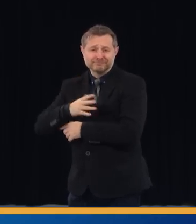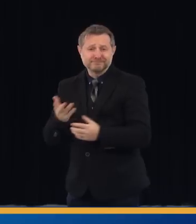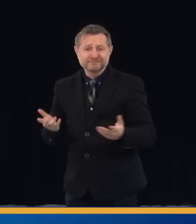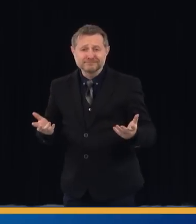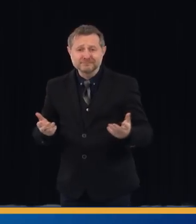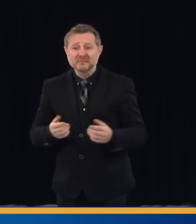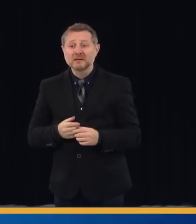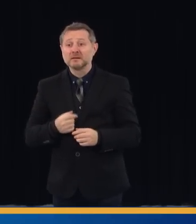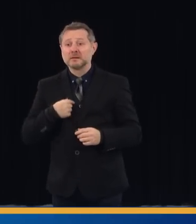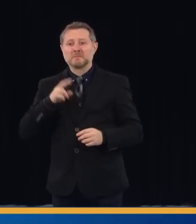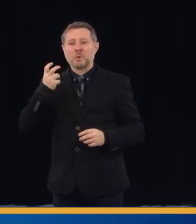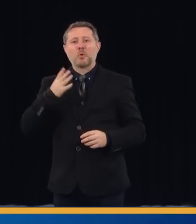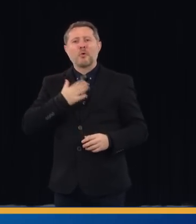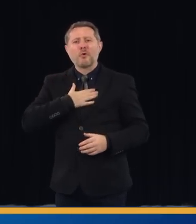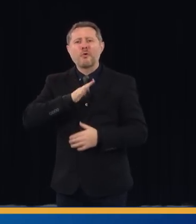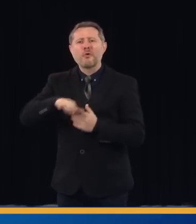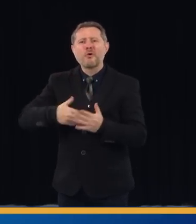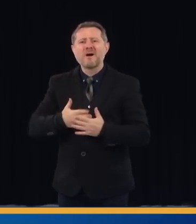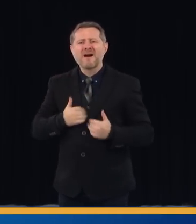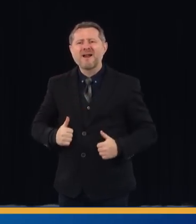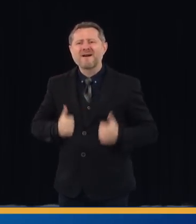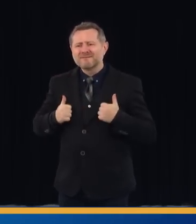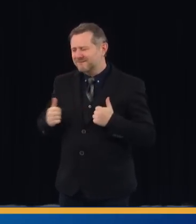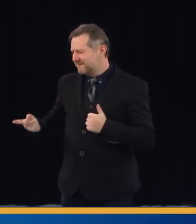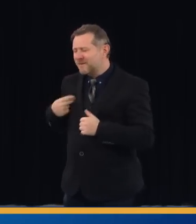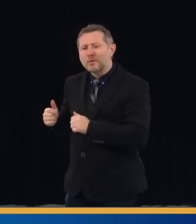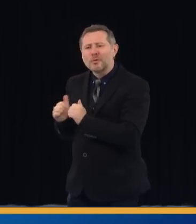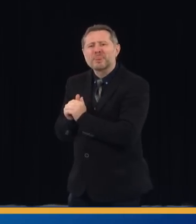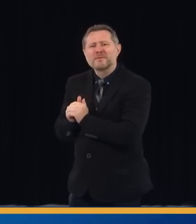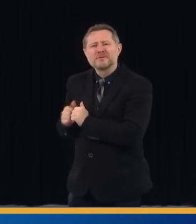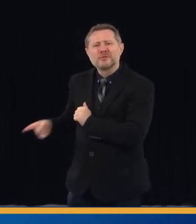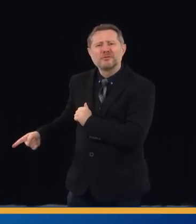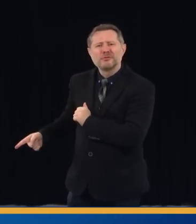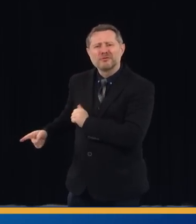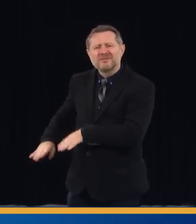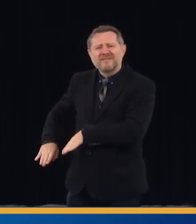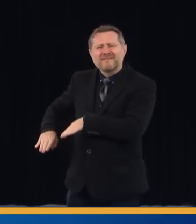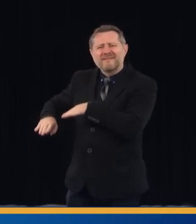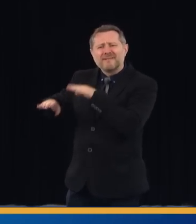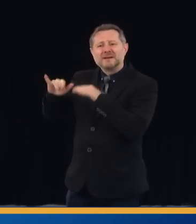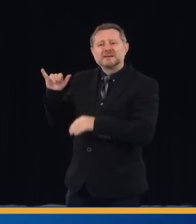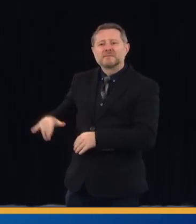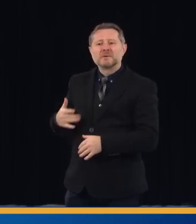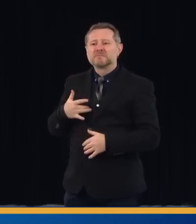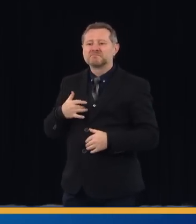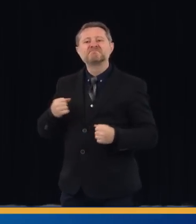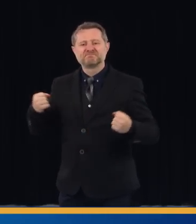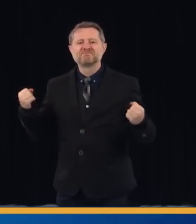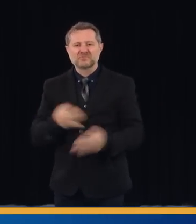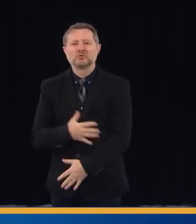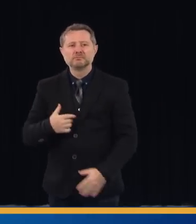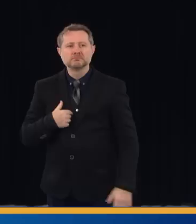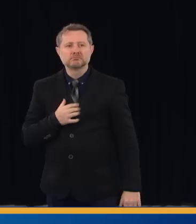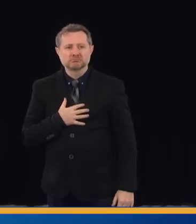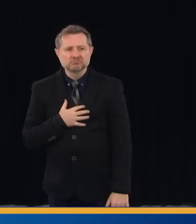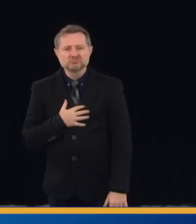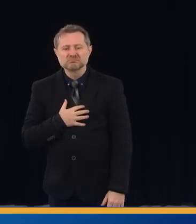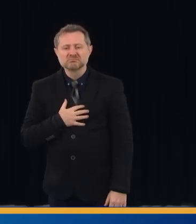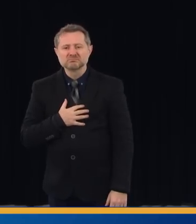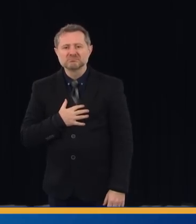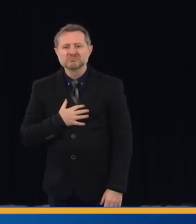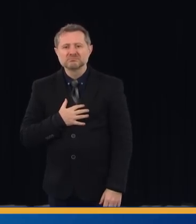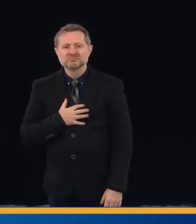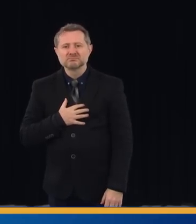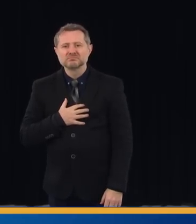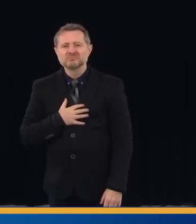spend my whole life with him. And it is frightening on a fundamental level. And it's frightening because